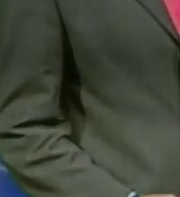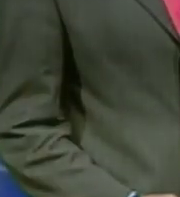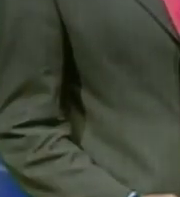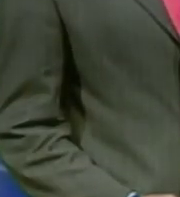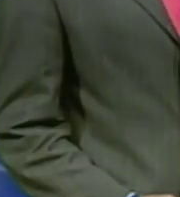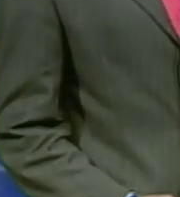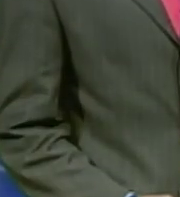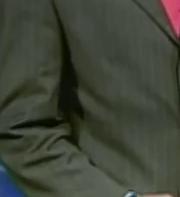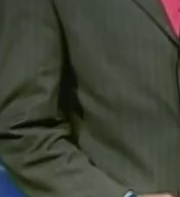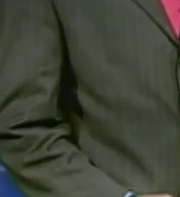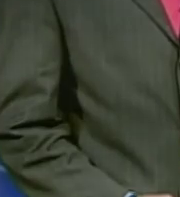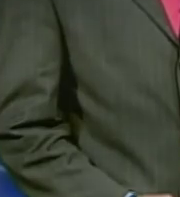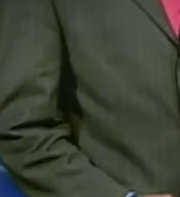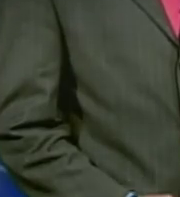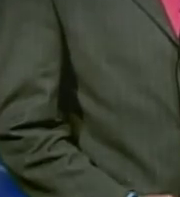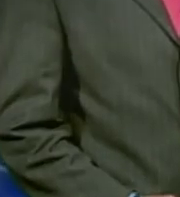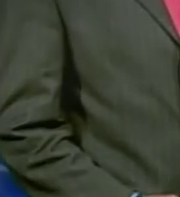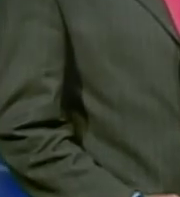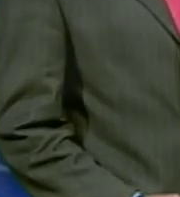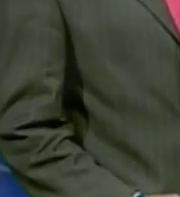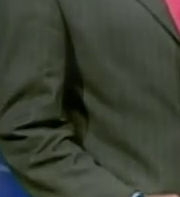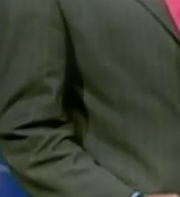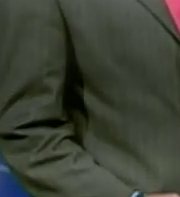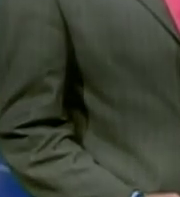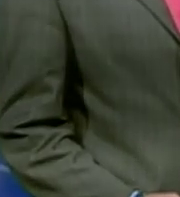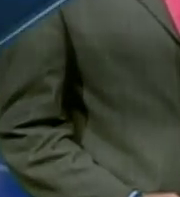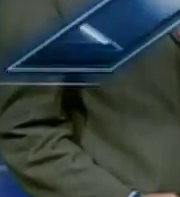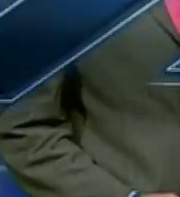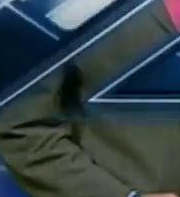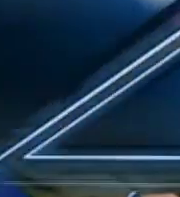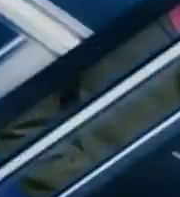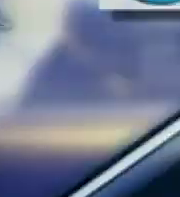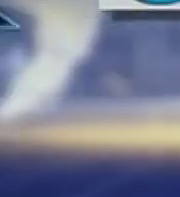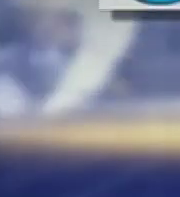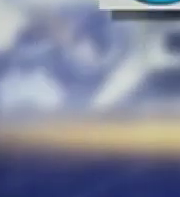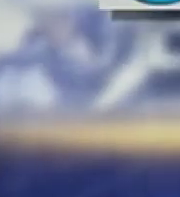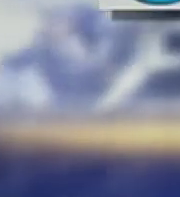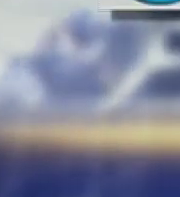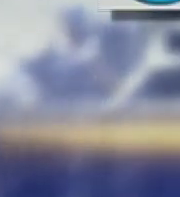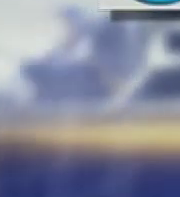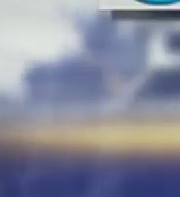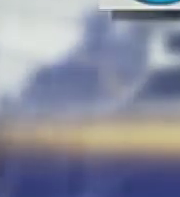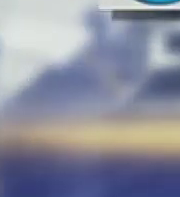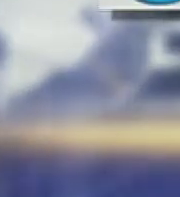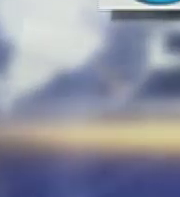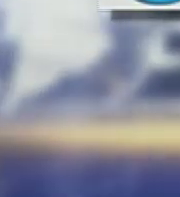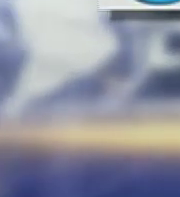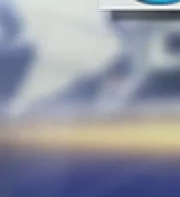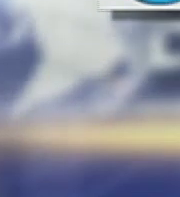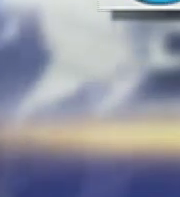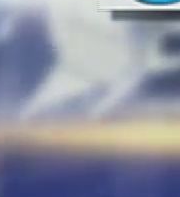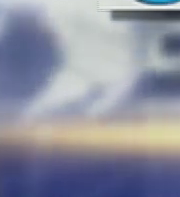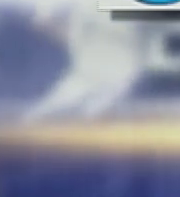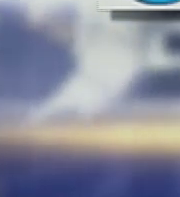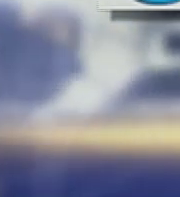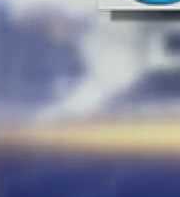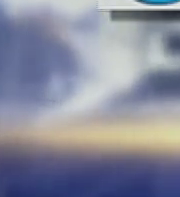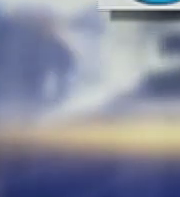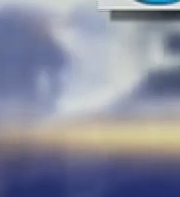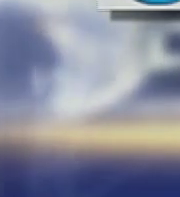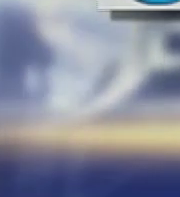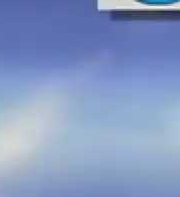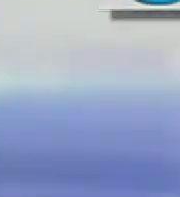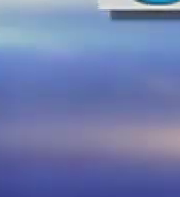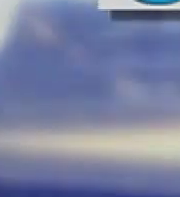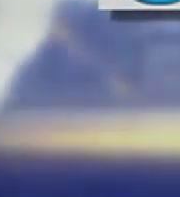Happy holidays. This is your Royal Fidelity Business Report. I'm Giovanni Stewart. Well, early in the newscast, you heard from the Bahamas Chamber of Commerce